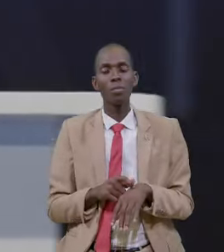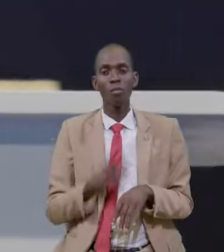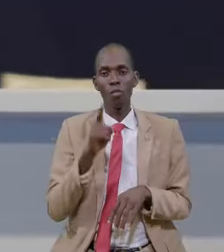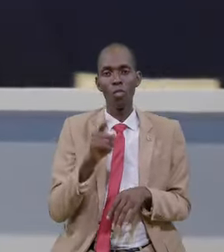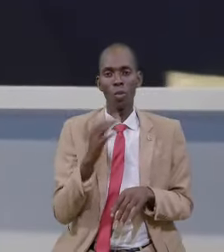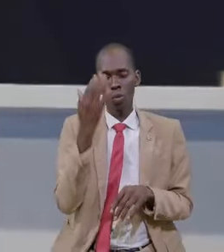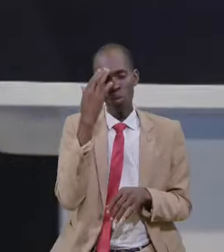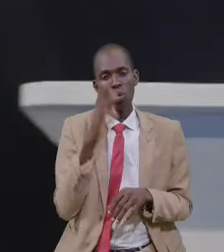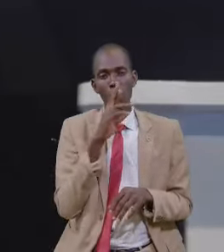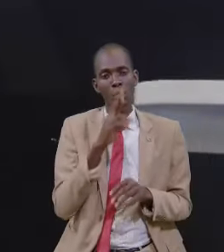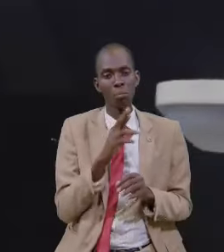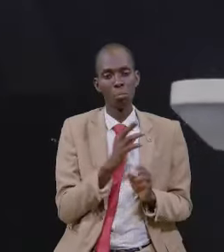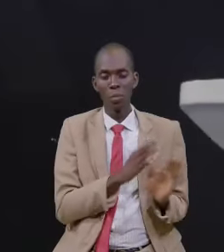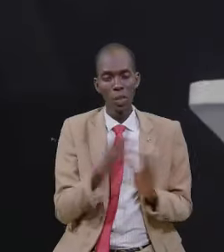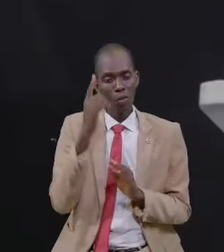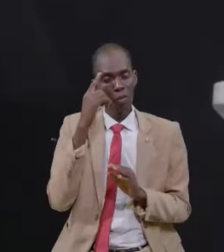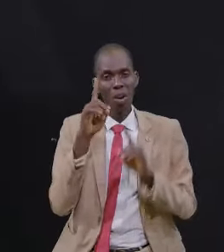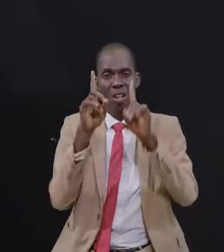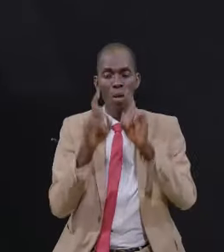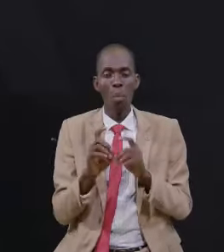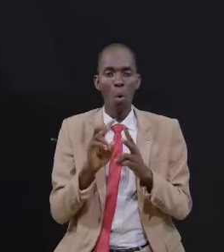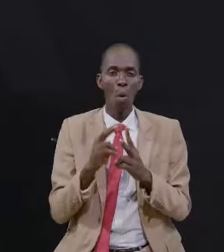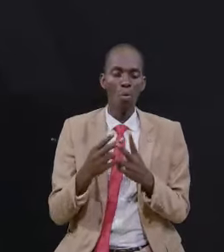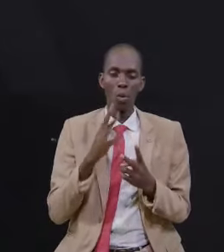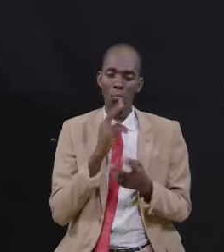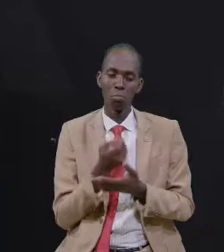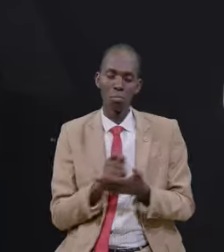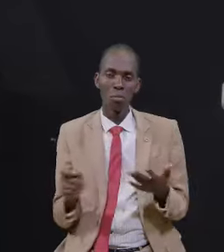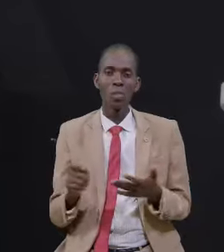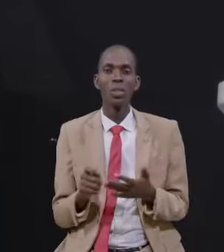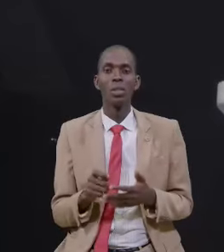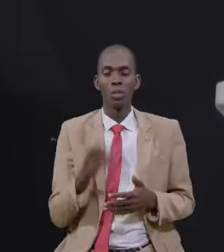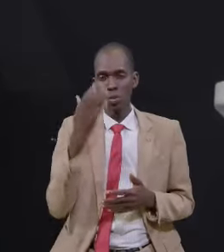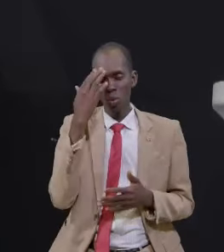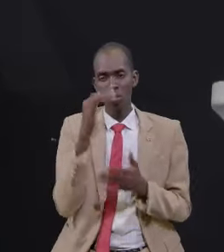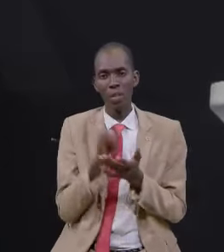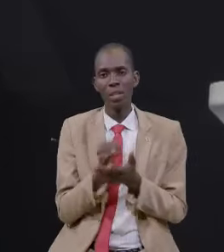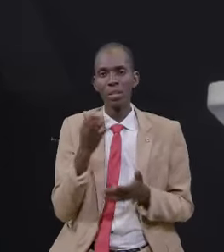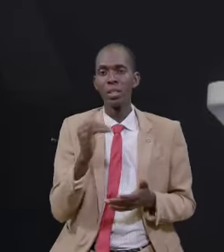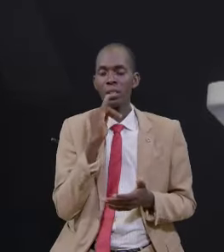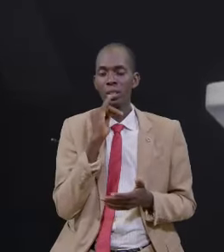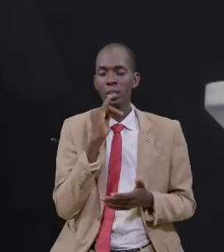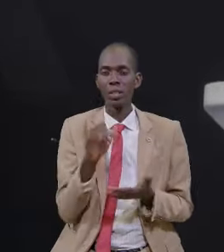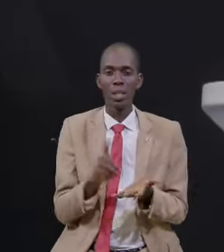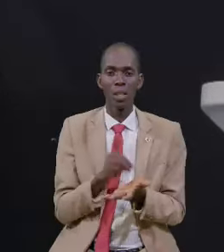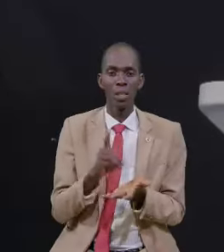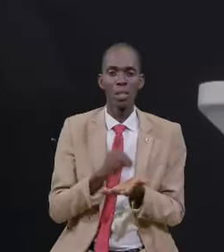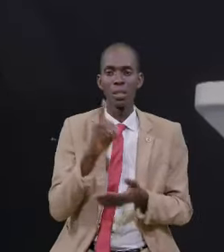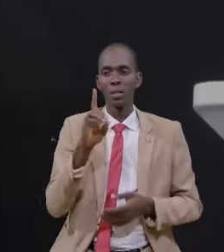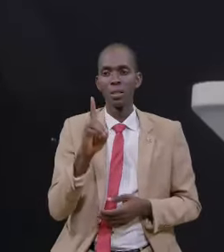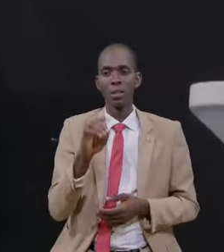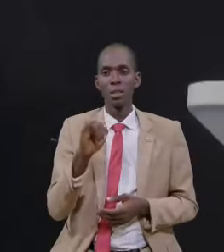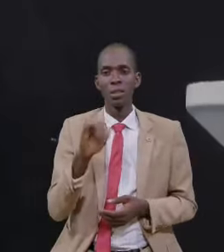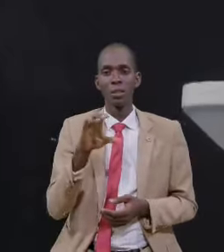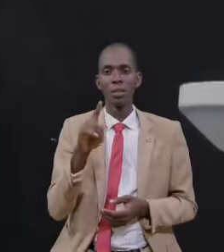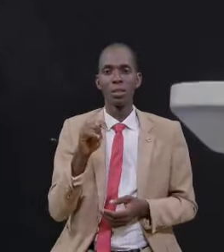when you're studying, but when you think of life, there's a dictionary That is impossible. That can't be